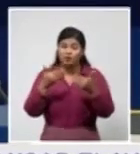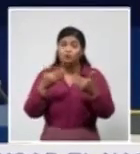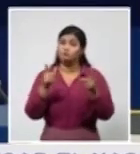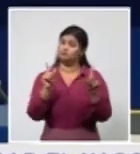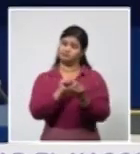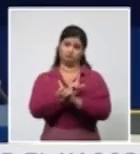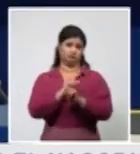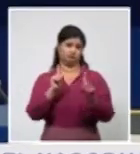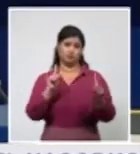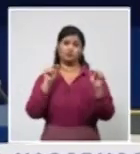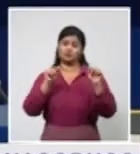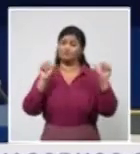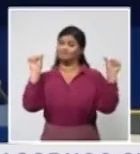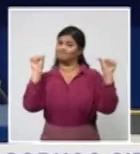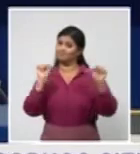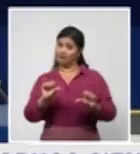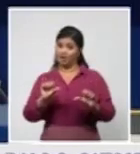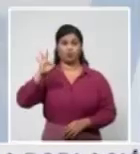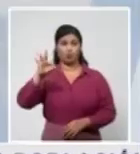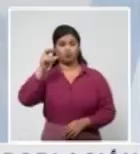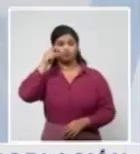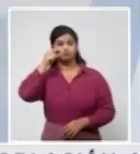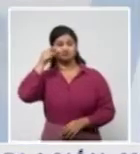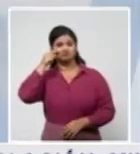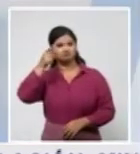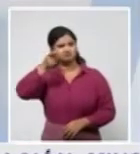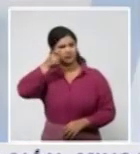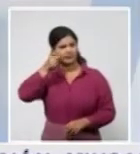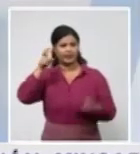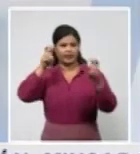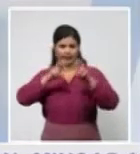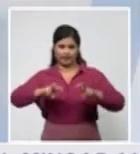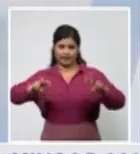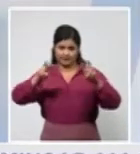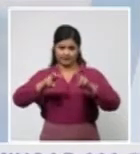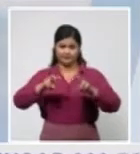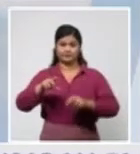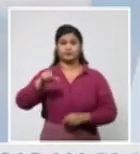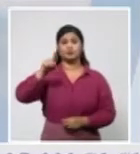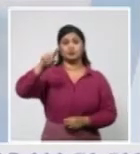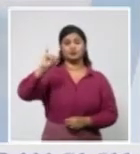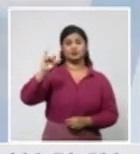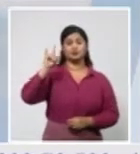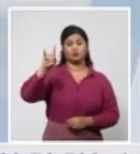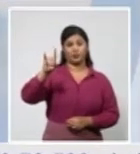can lead to difficult situations. As such, today,